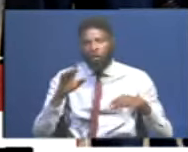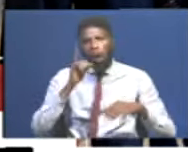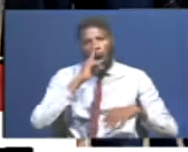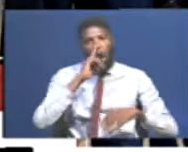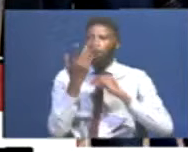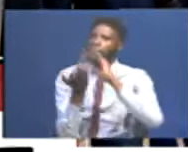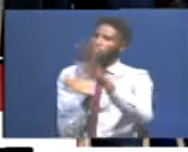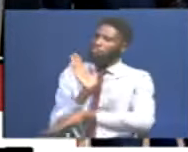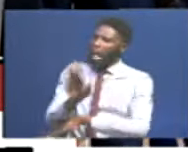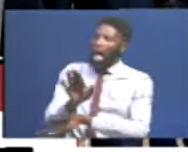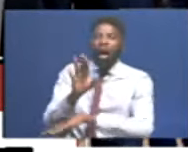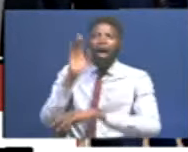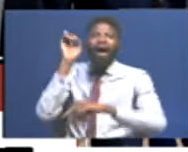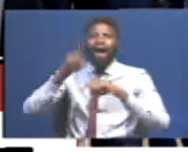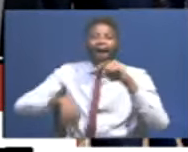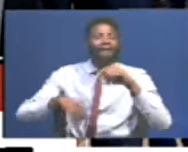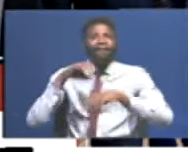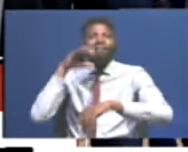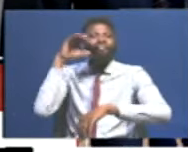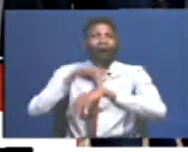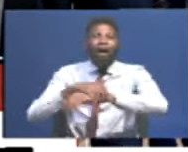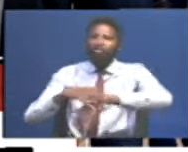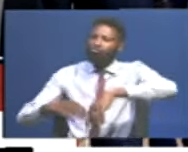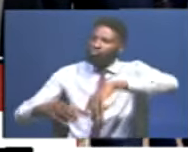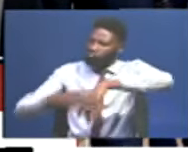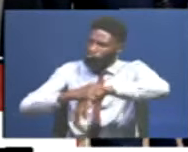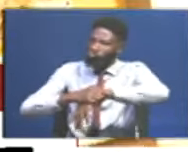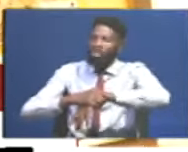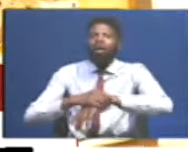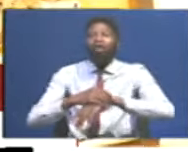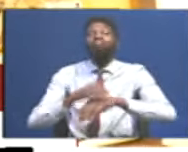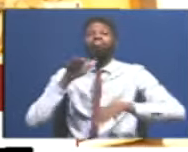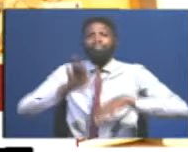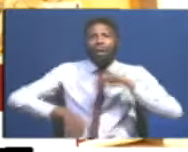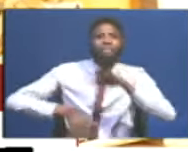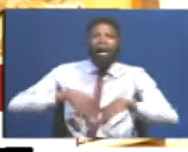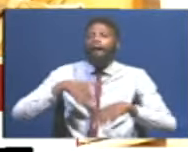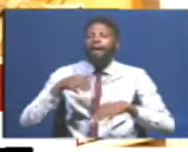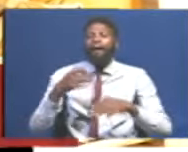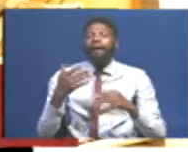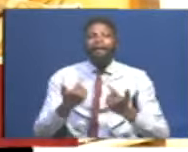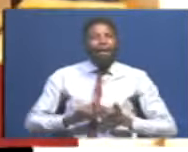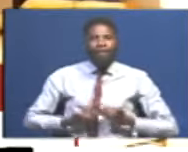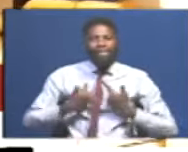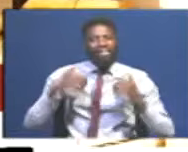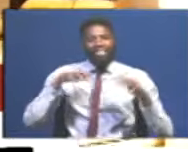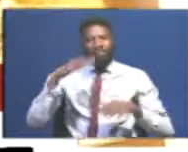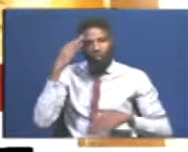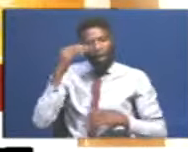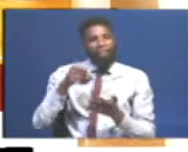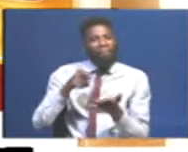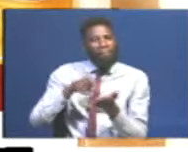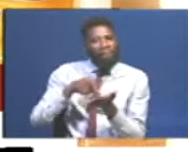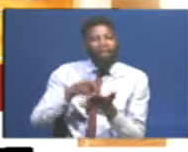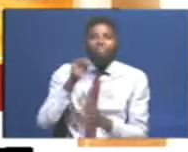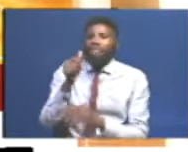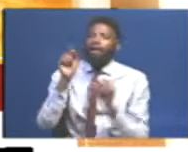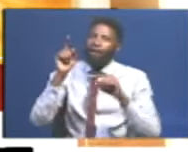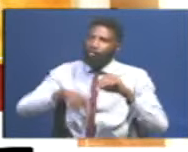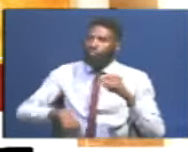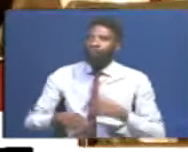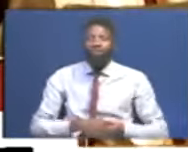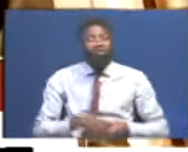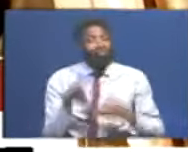and they don't get the device, and they lead a desperate life because they can't afford it. Today, 300 people have been selected to benefit from